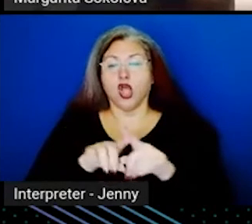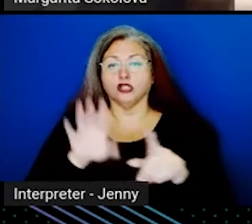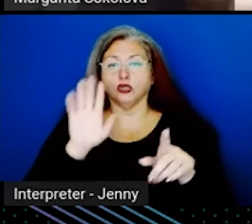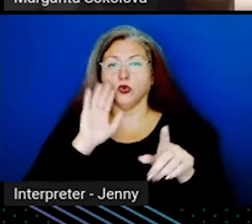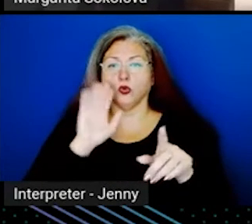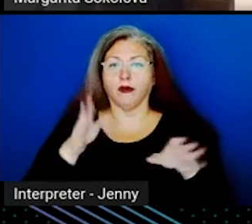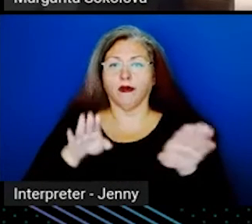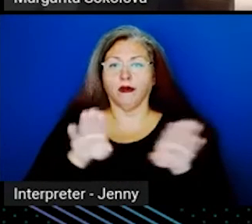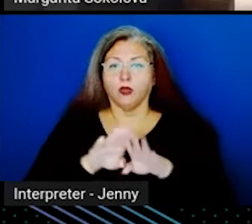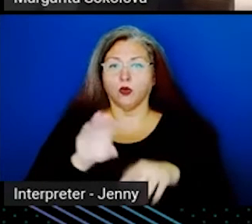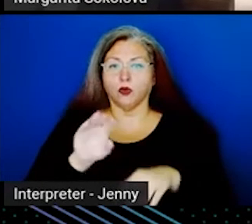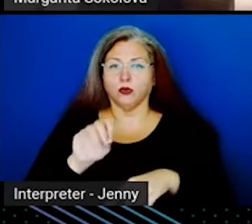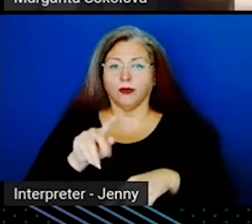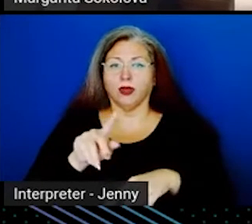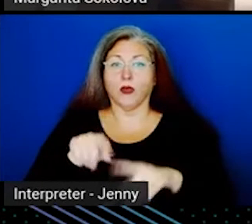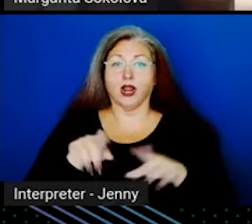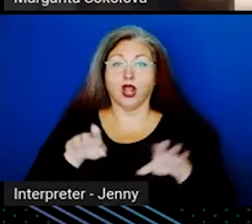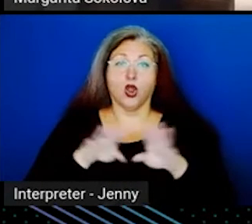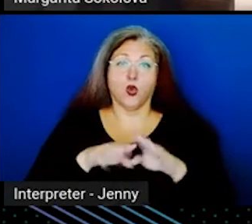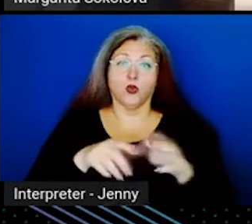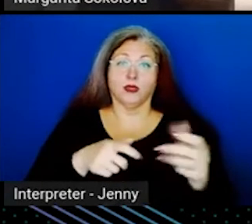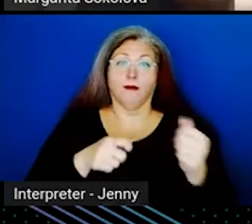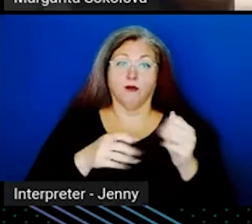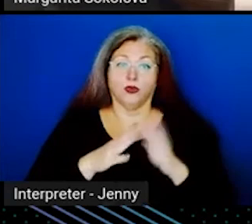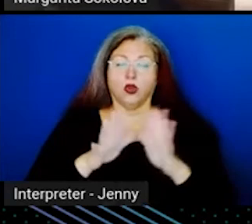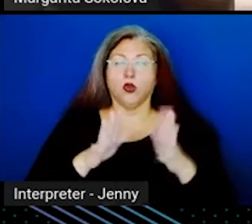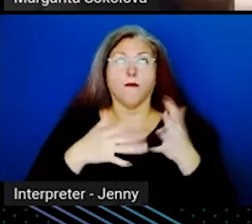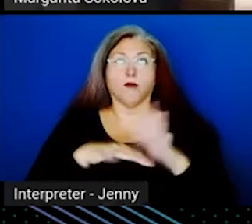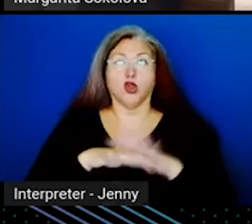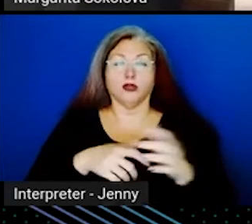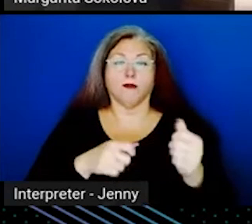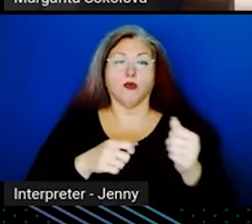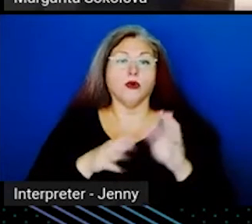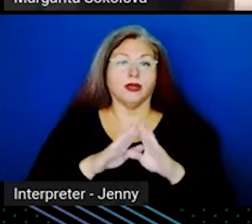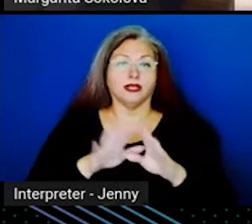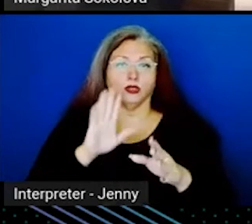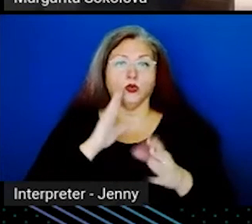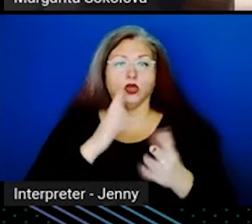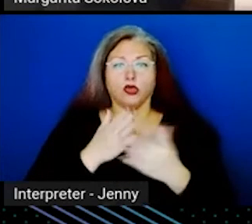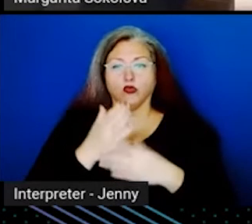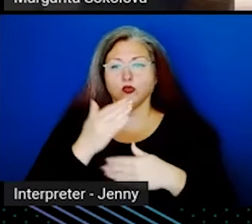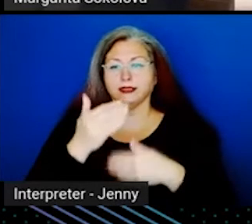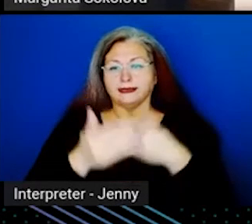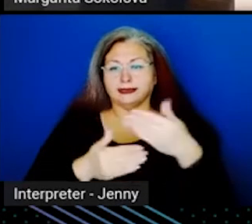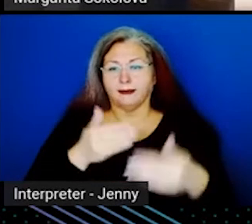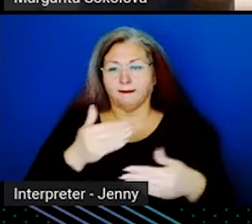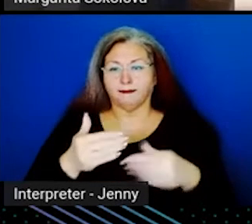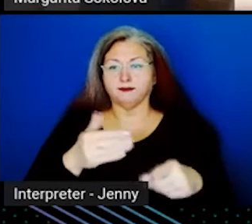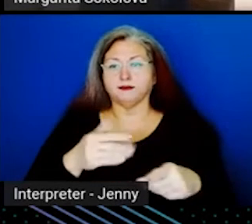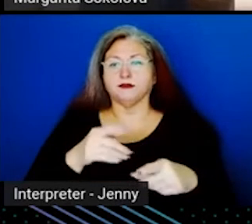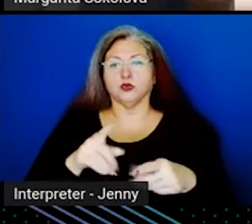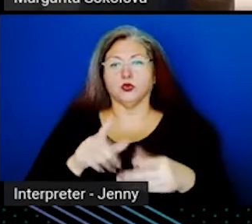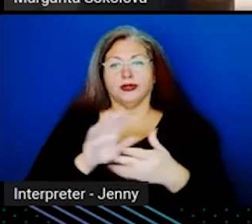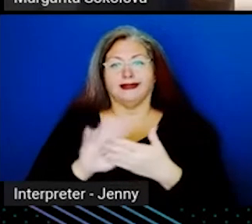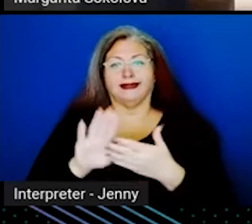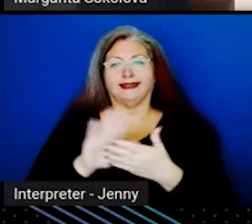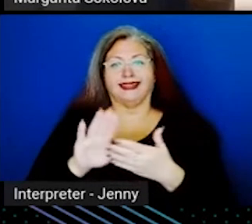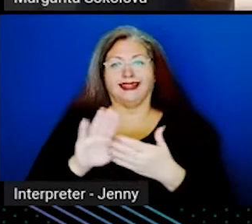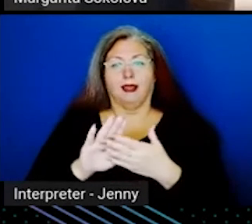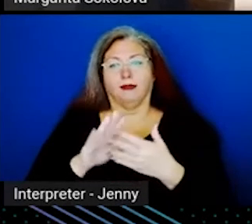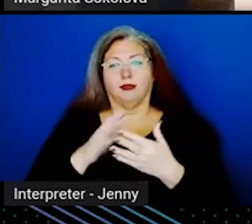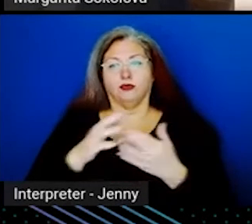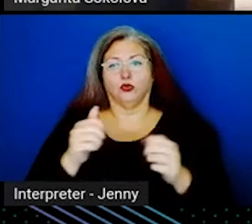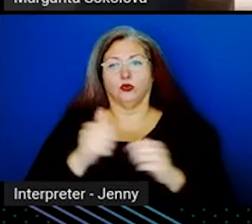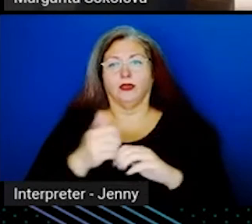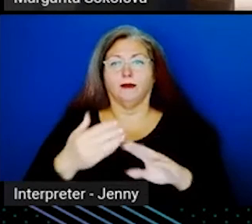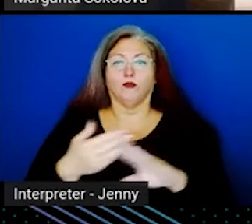when I close the pull request, when I merge the pull request, it'll also go through these steps to clean up the resources that are part of my preview environment.